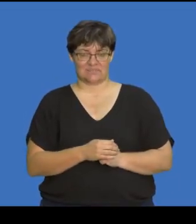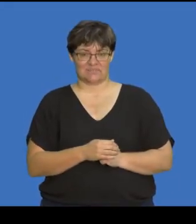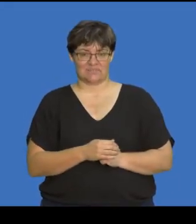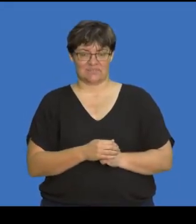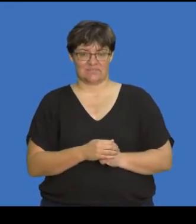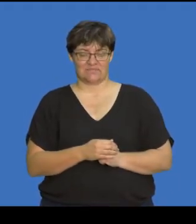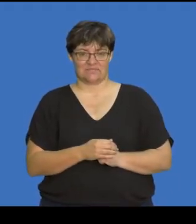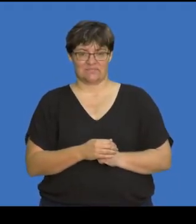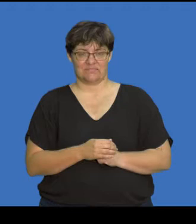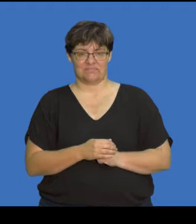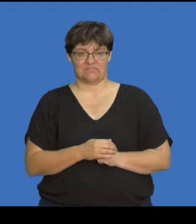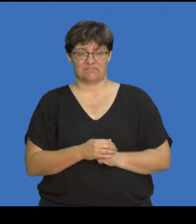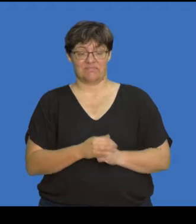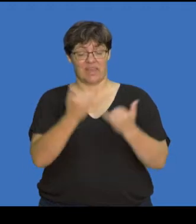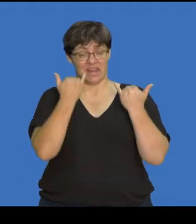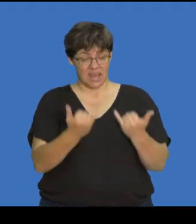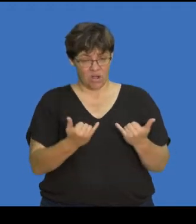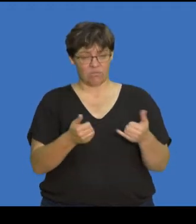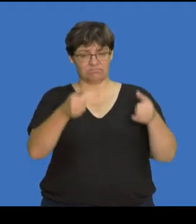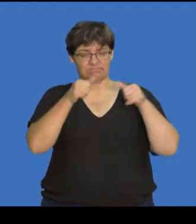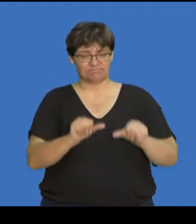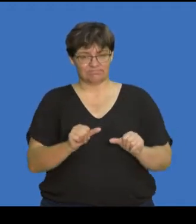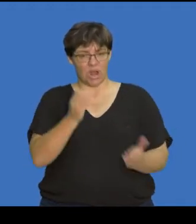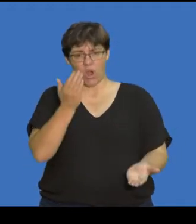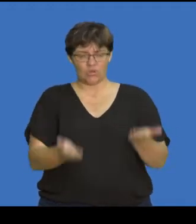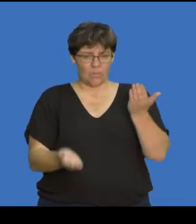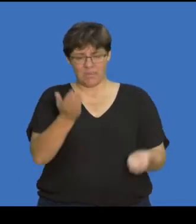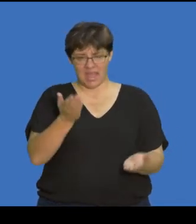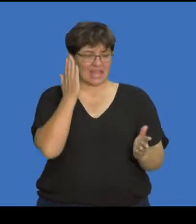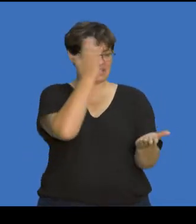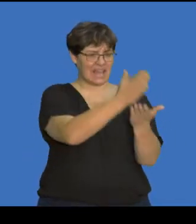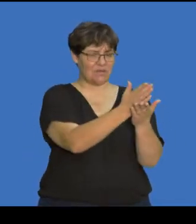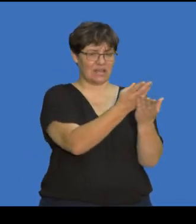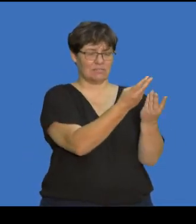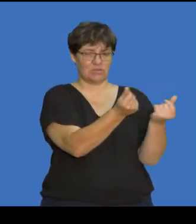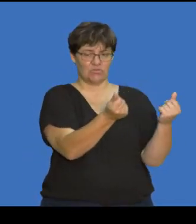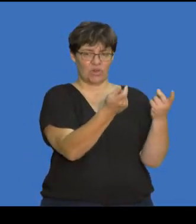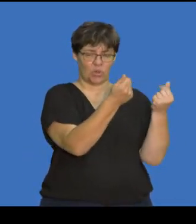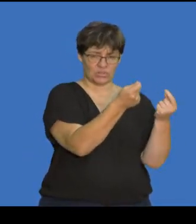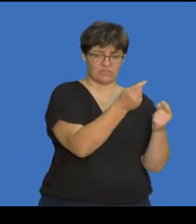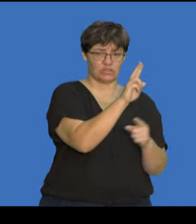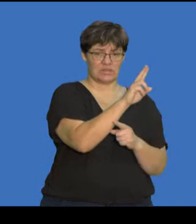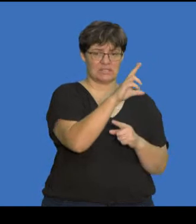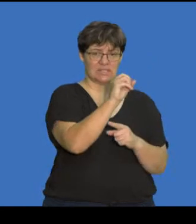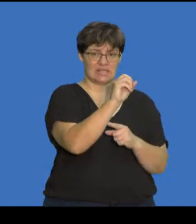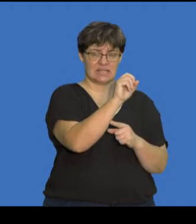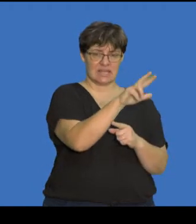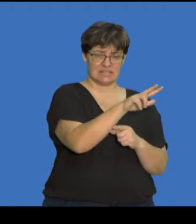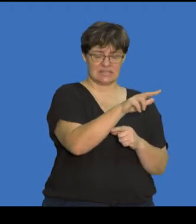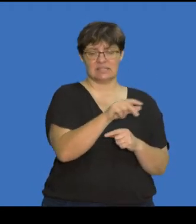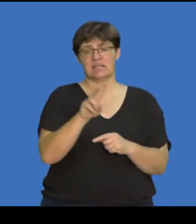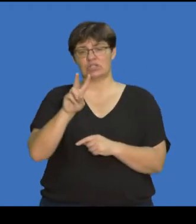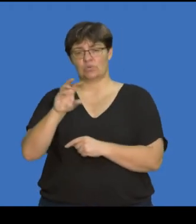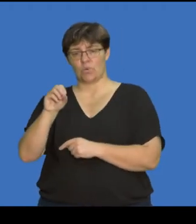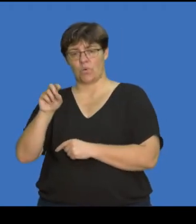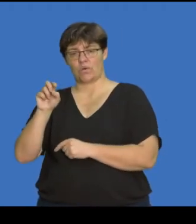we have to now go on and compare our direct material costs for 2018 and 2019 and comment on